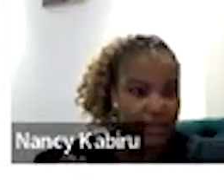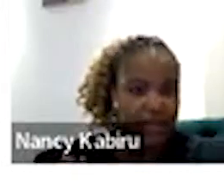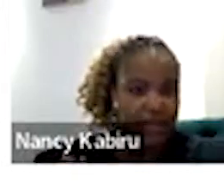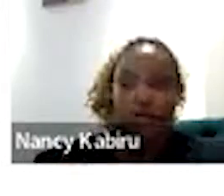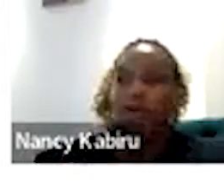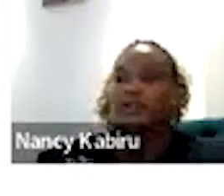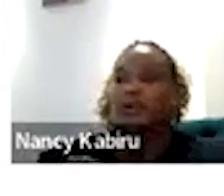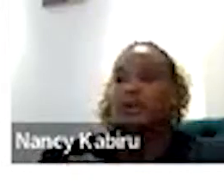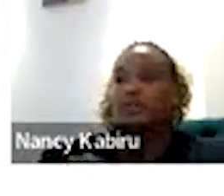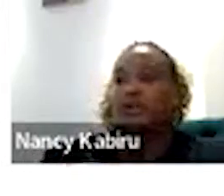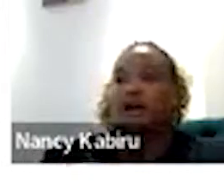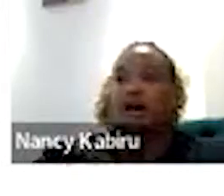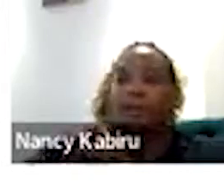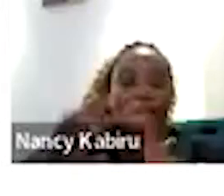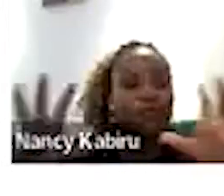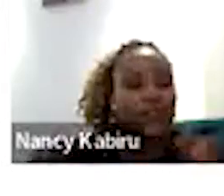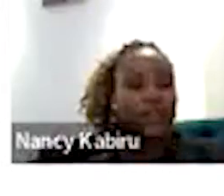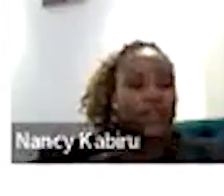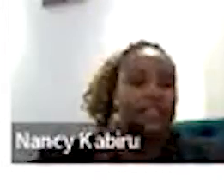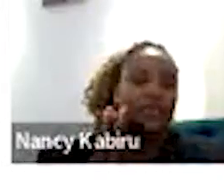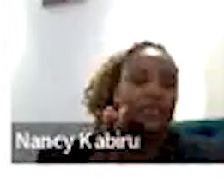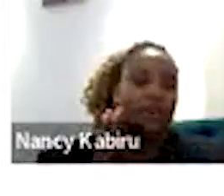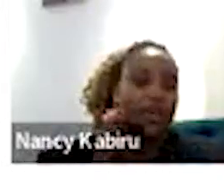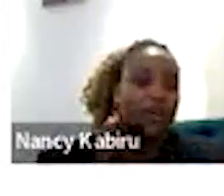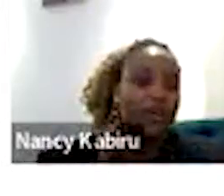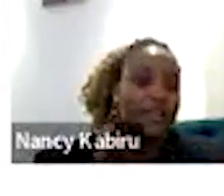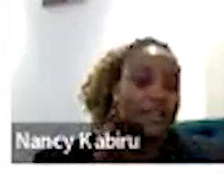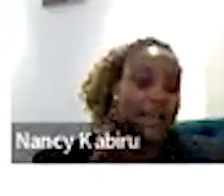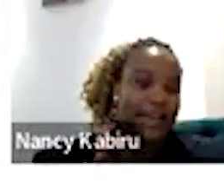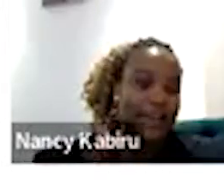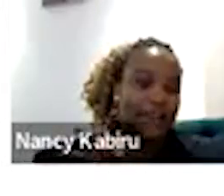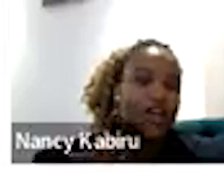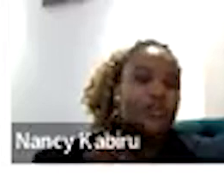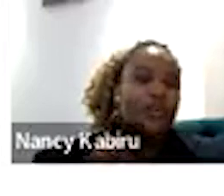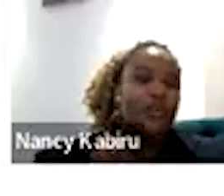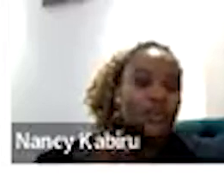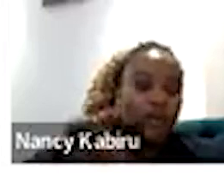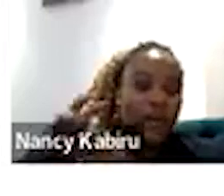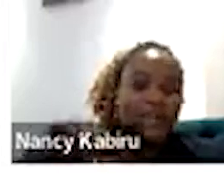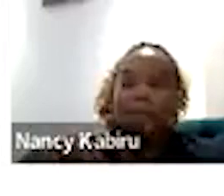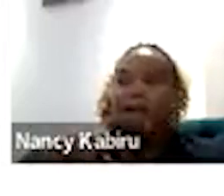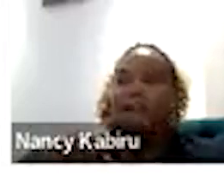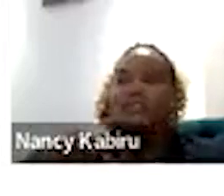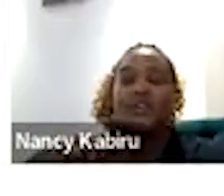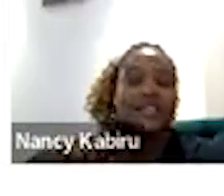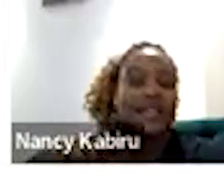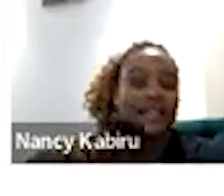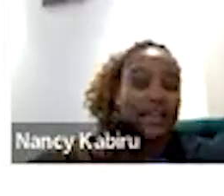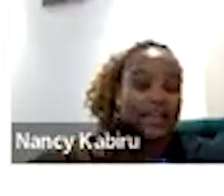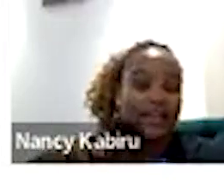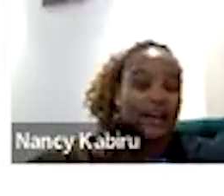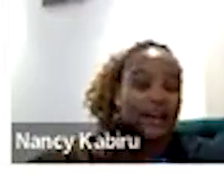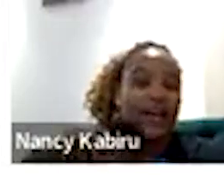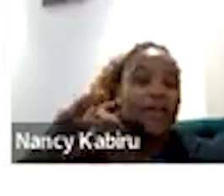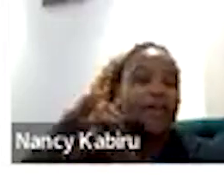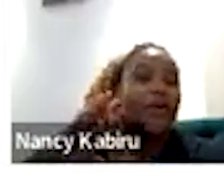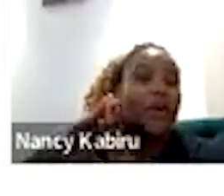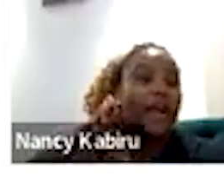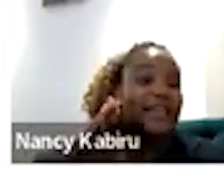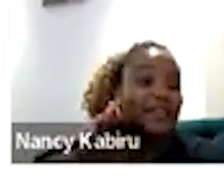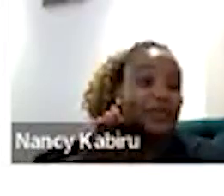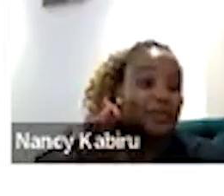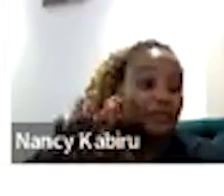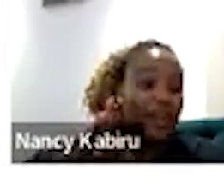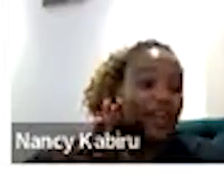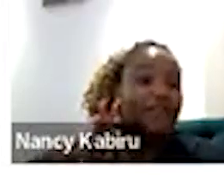depression because of everything that is going on in their life. So you as a parent or as a caregiver,